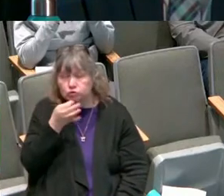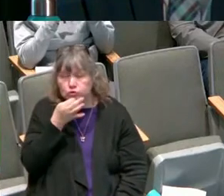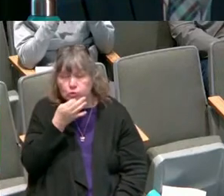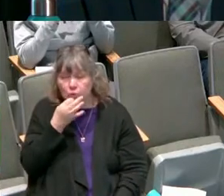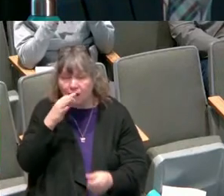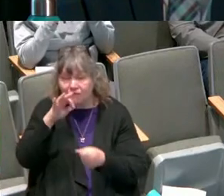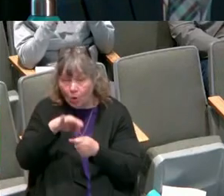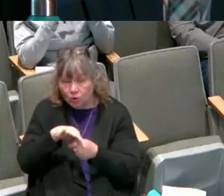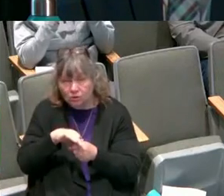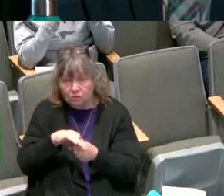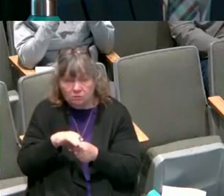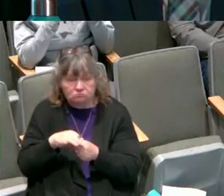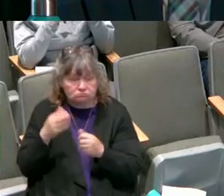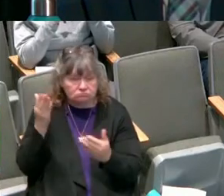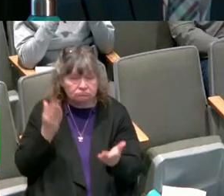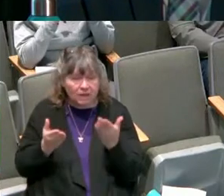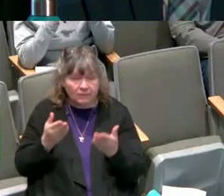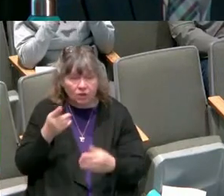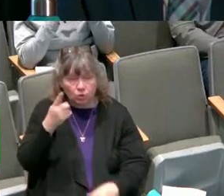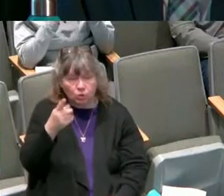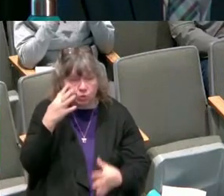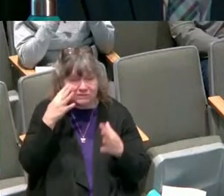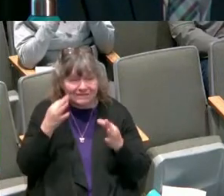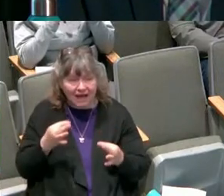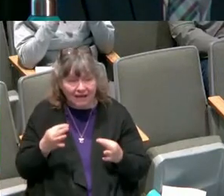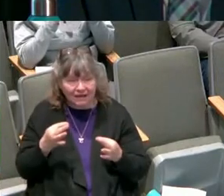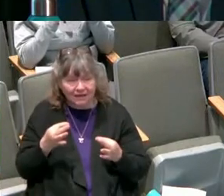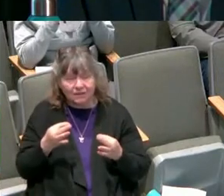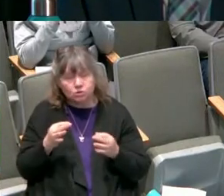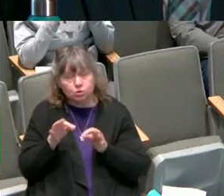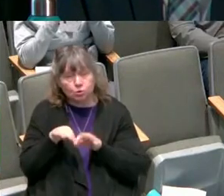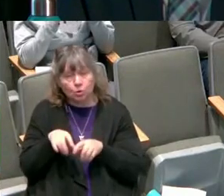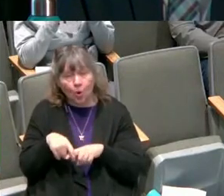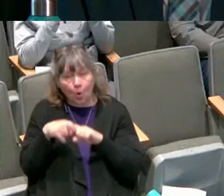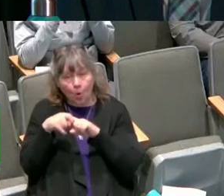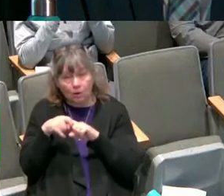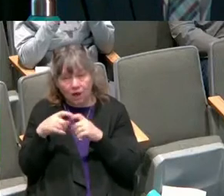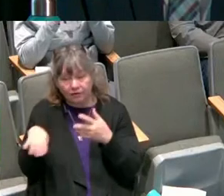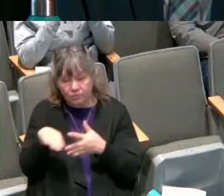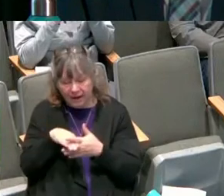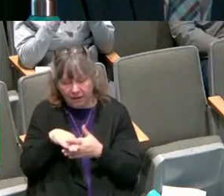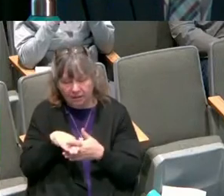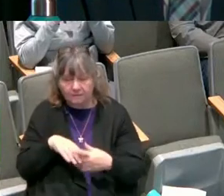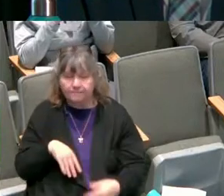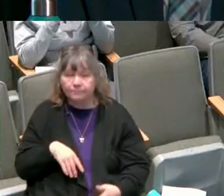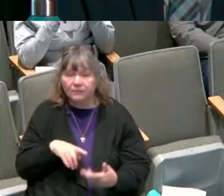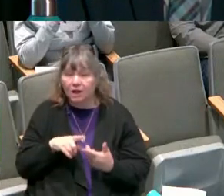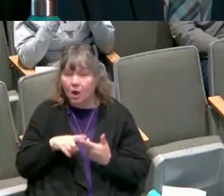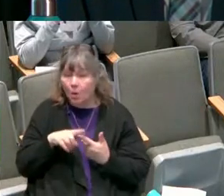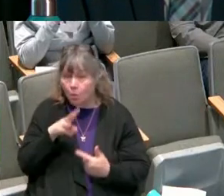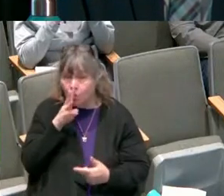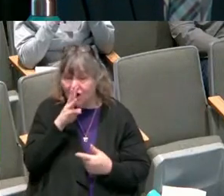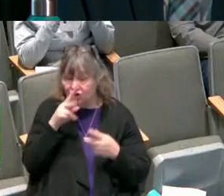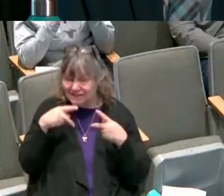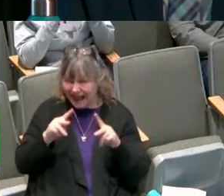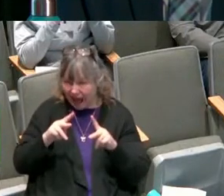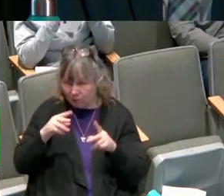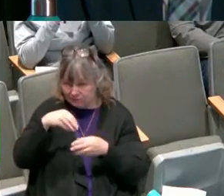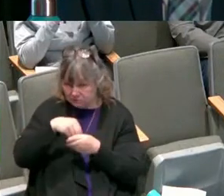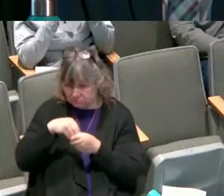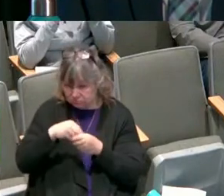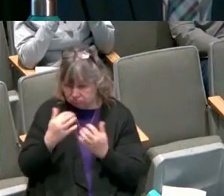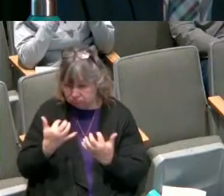you you may choose to put your break off water is allowed here